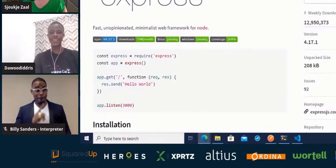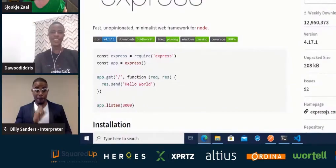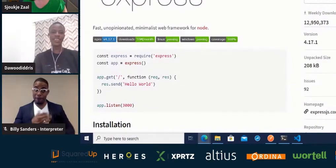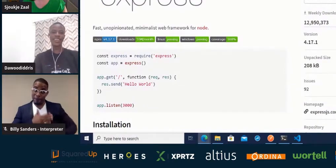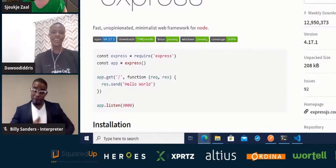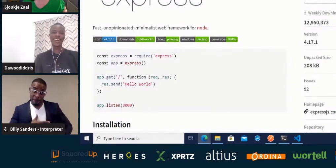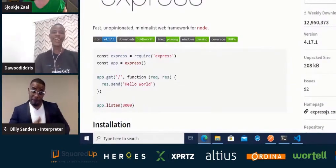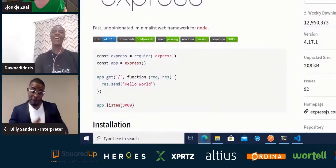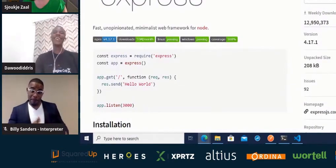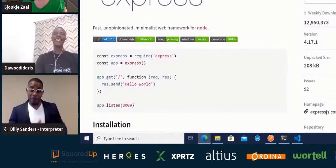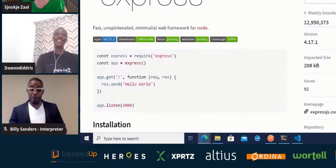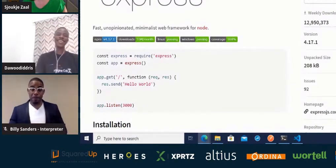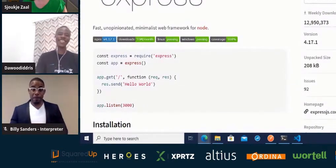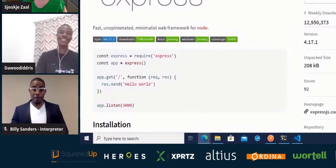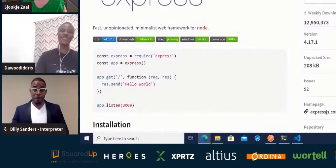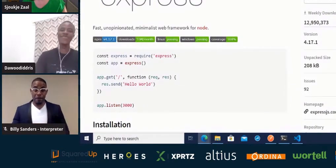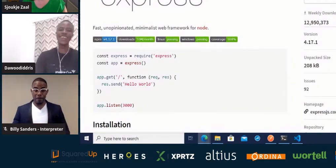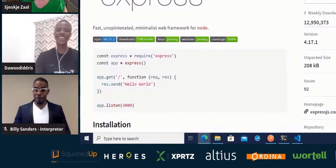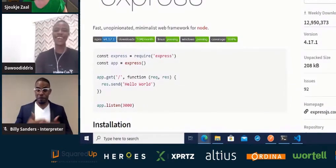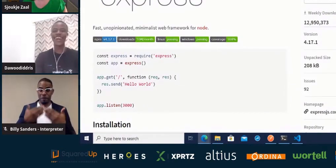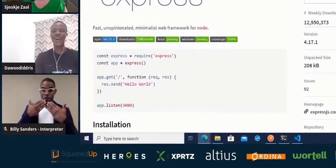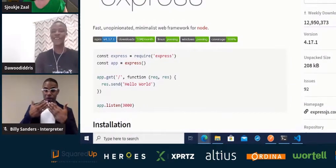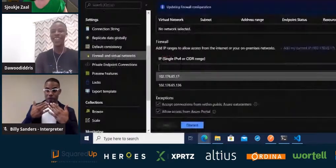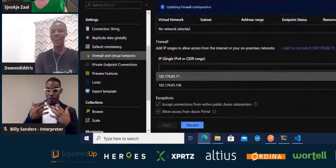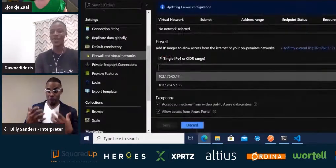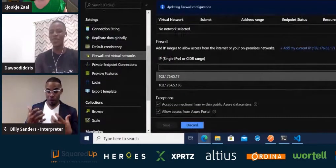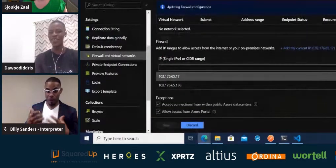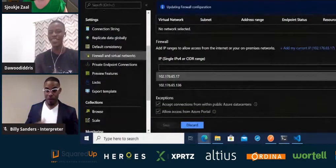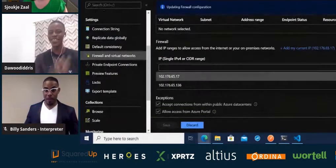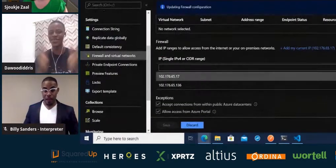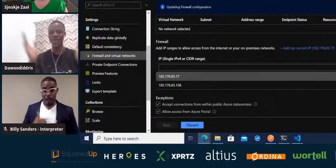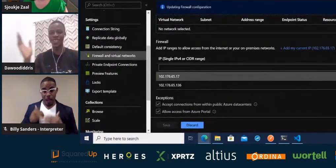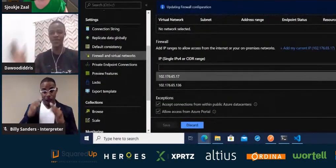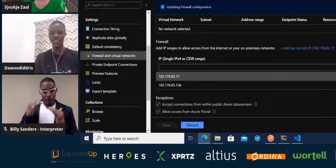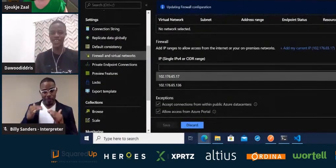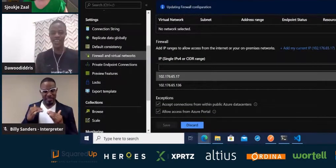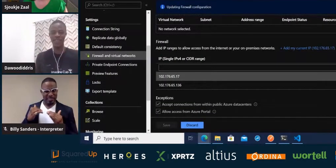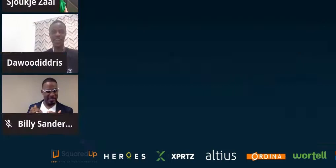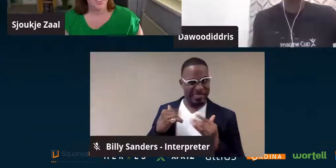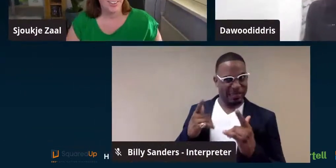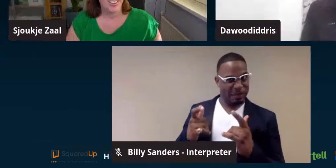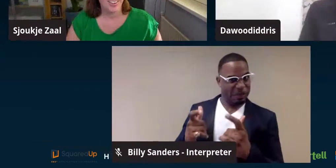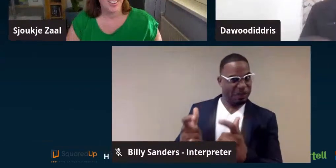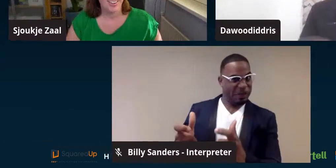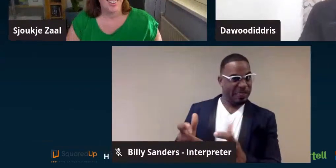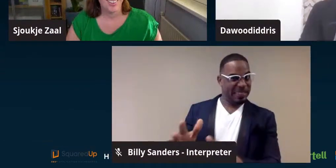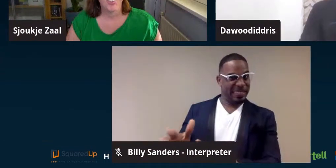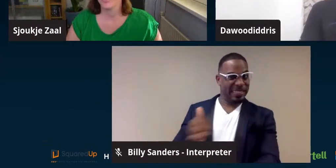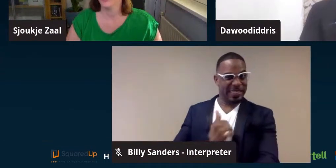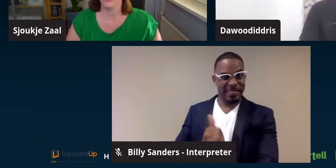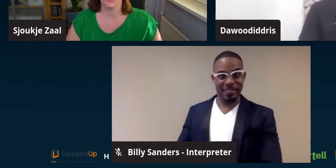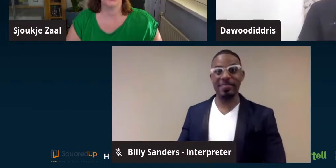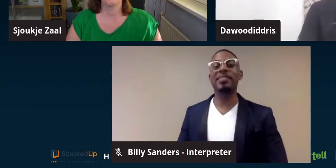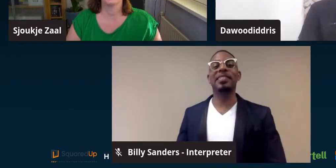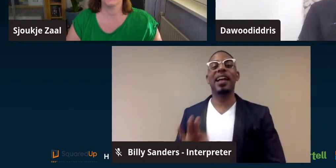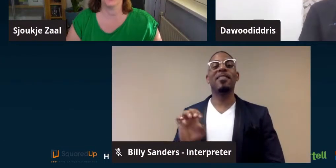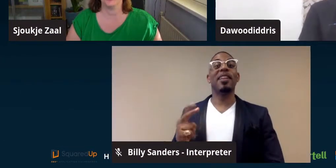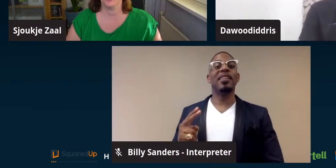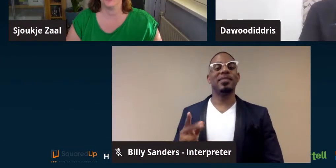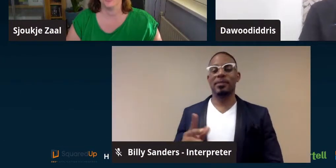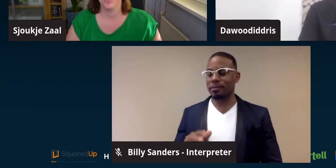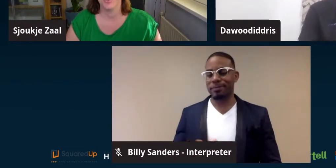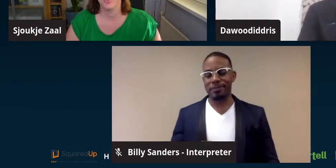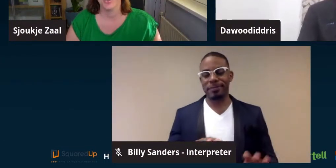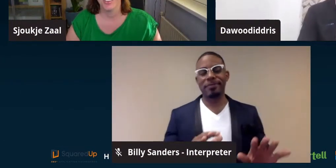it. Thank you so much. I hope I wasn't too much speed, like Flash. No, it was